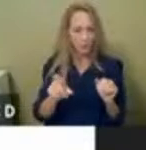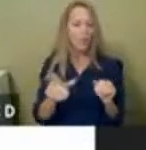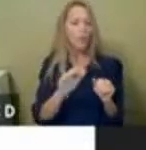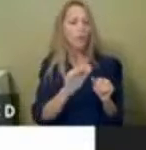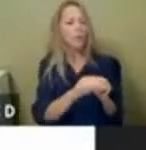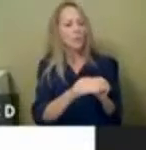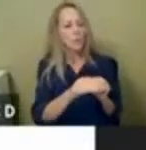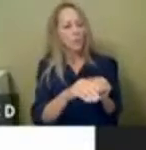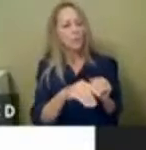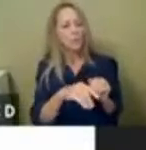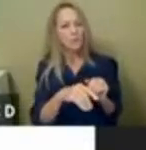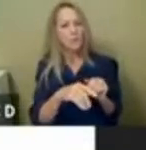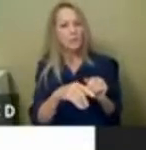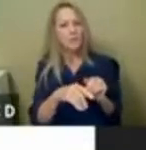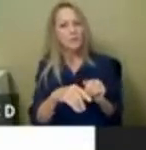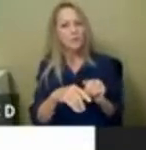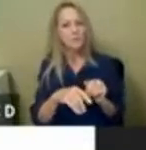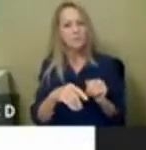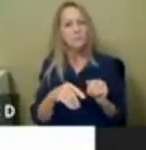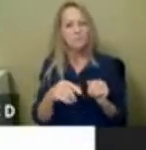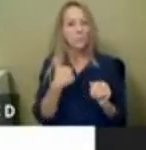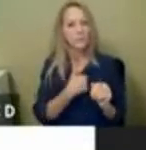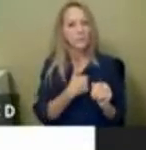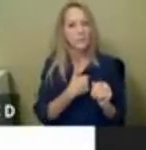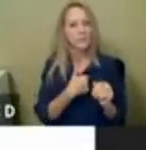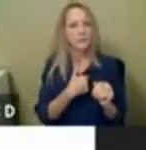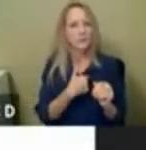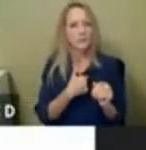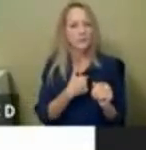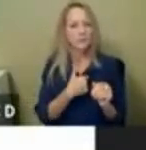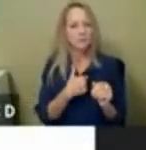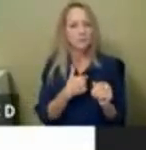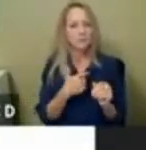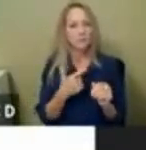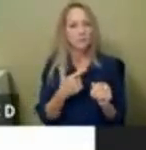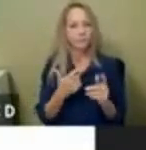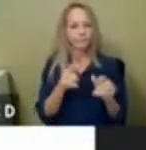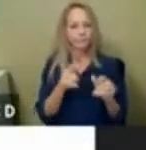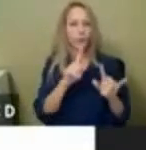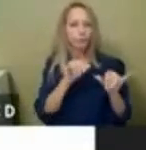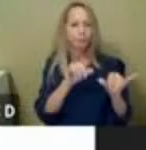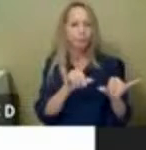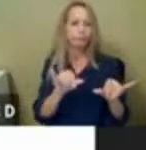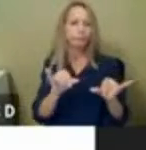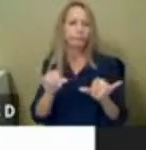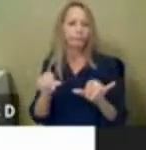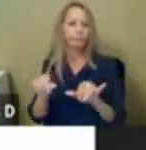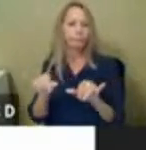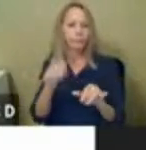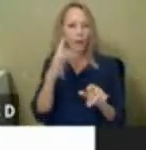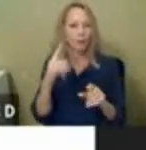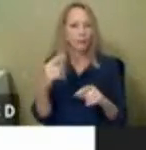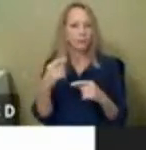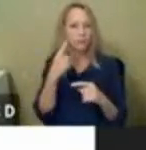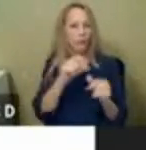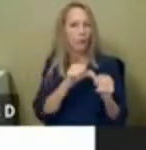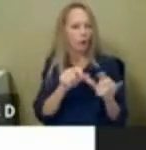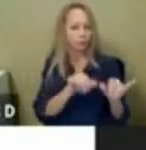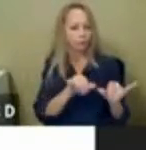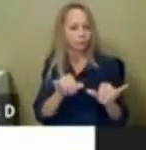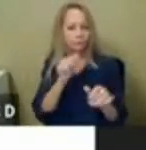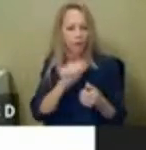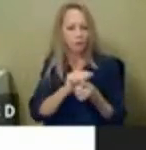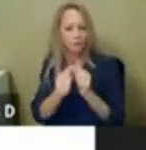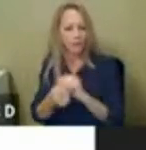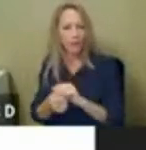Yeah, we have, we actually, just because it wasn't changing, we haven't, that has not been shown to me in